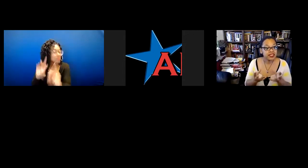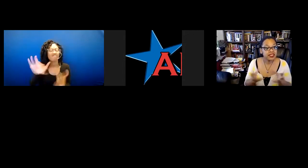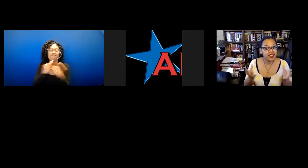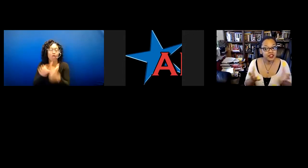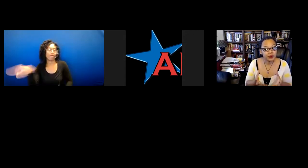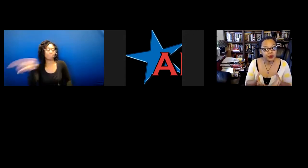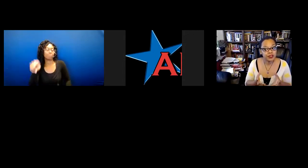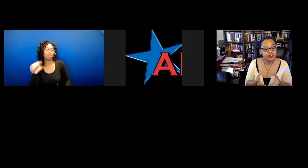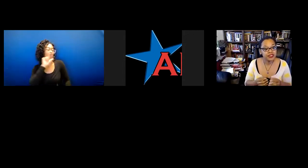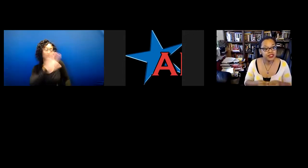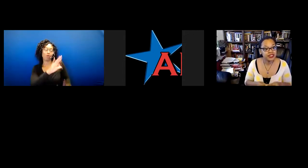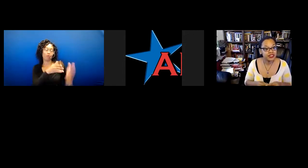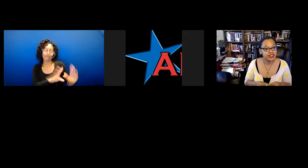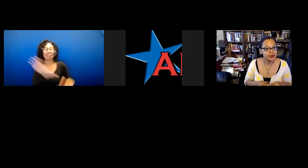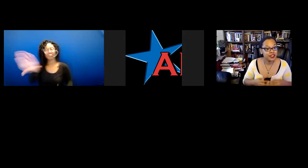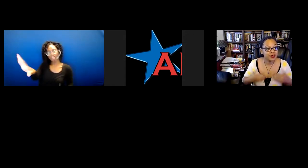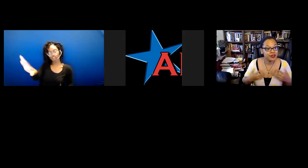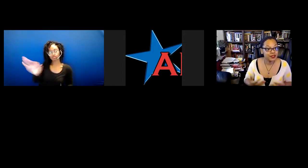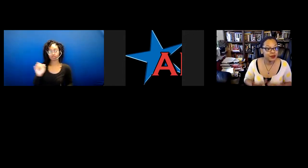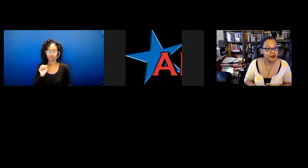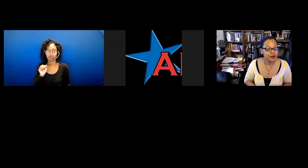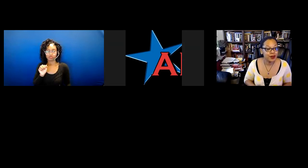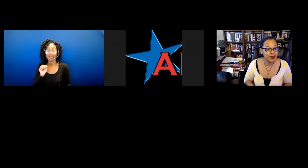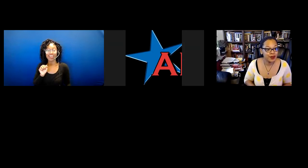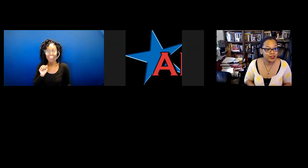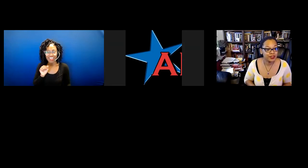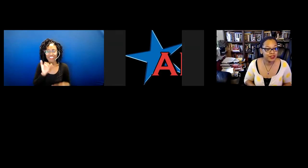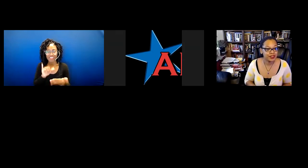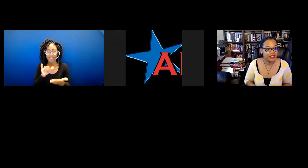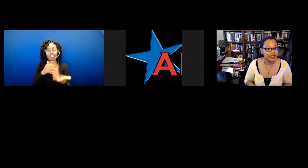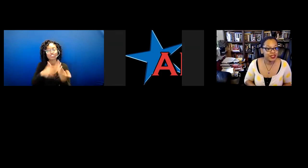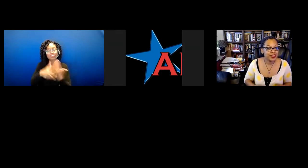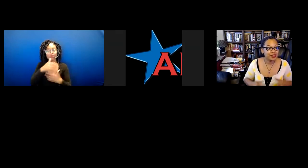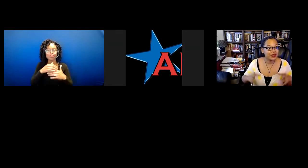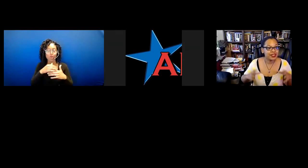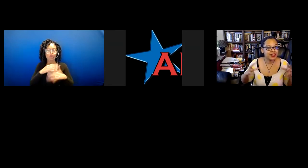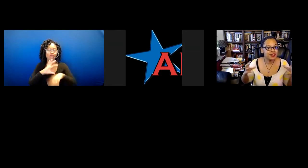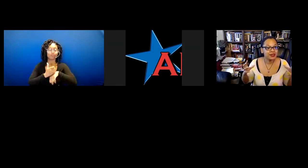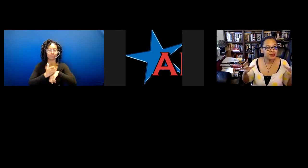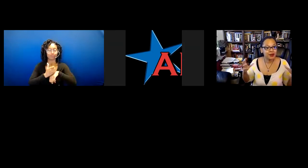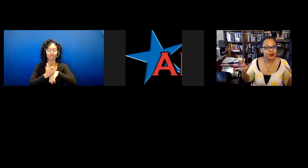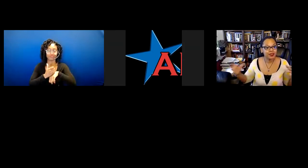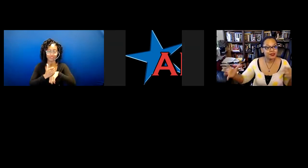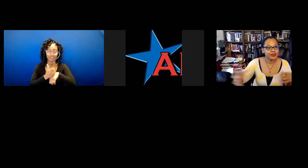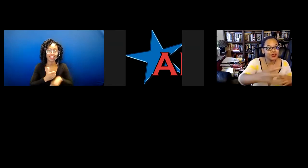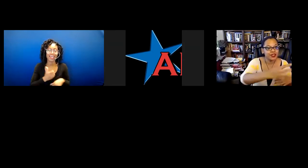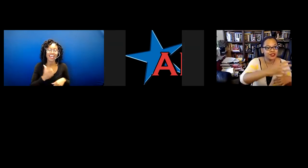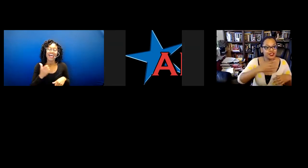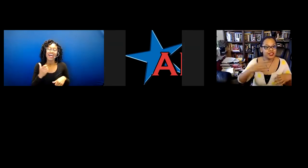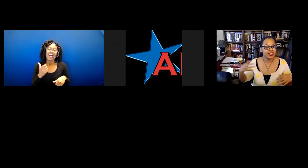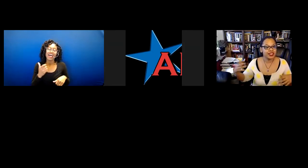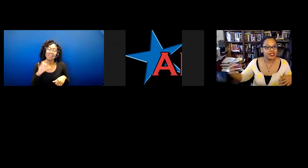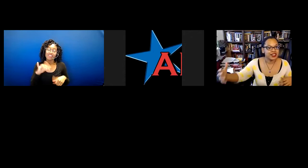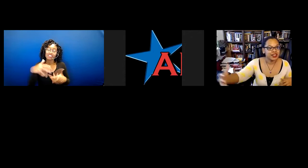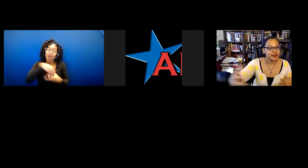This, at the core of this, is what they call a social construct. And it also is part of sociology.